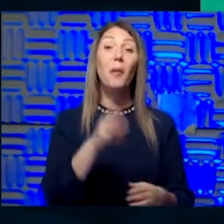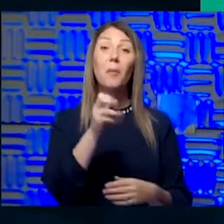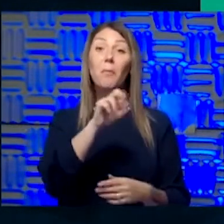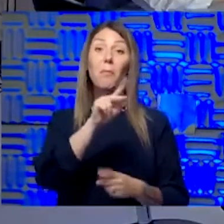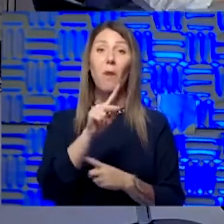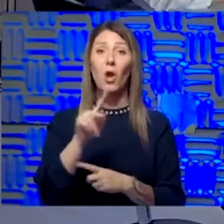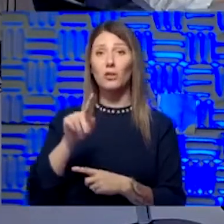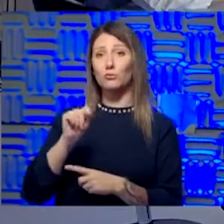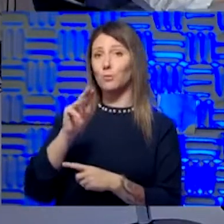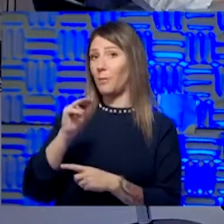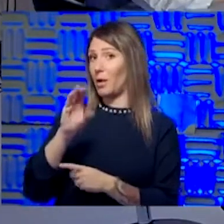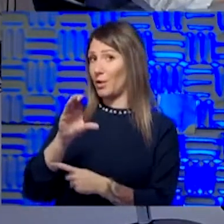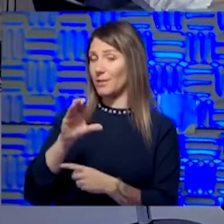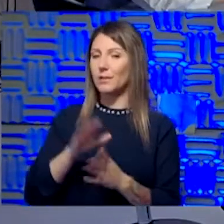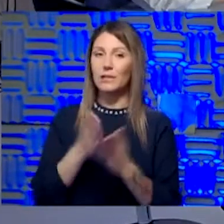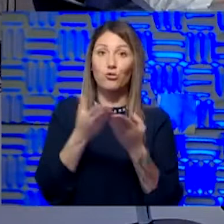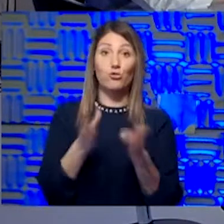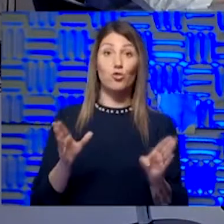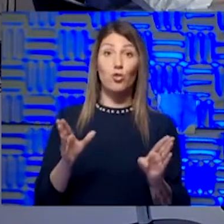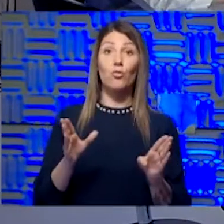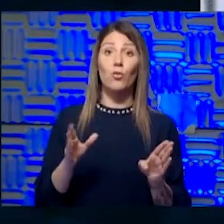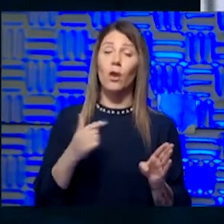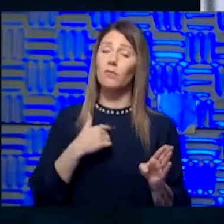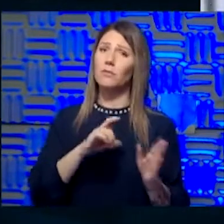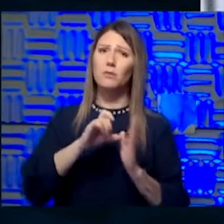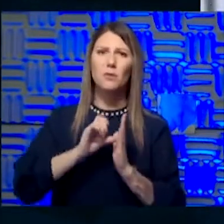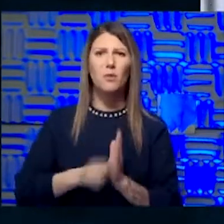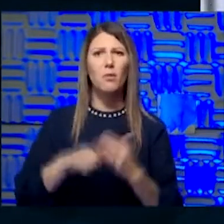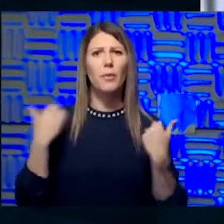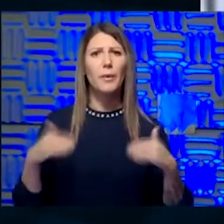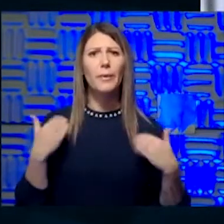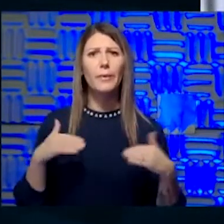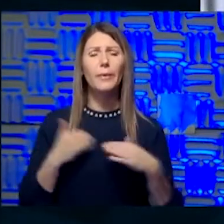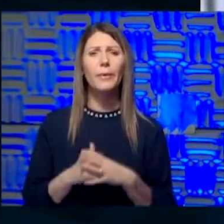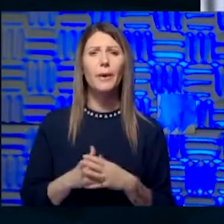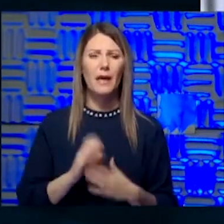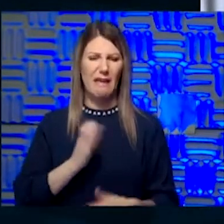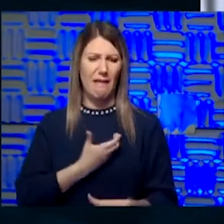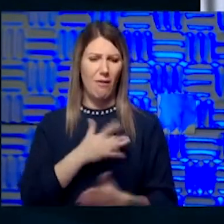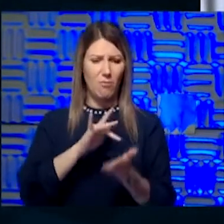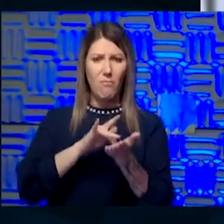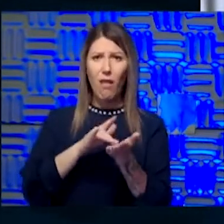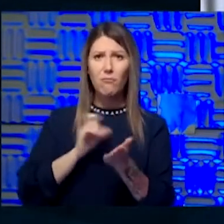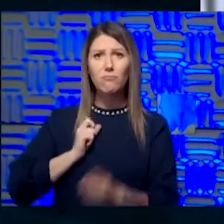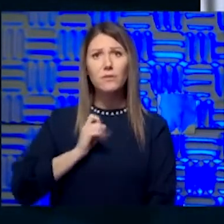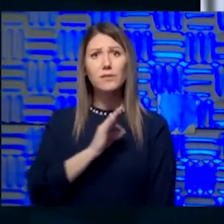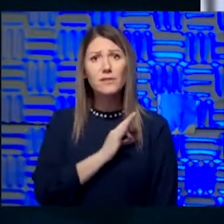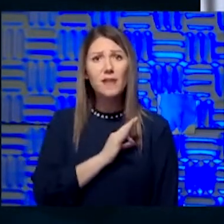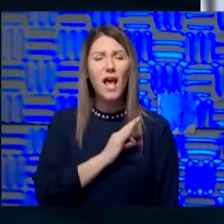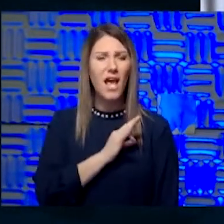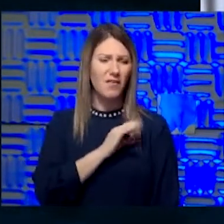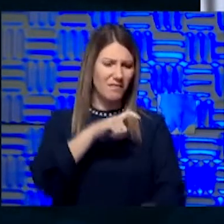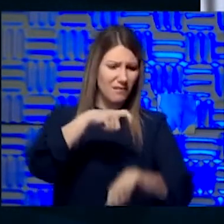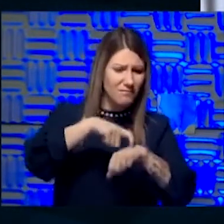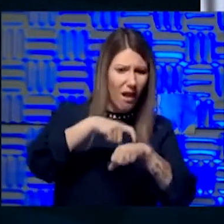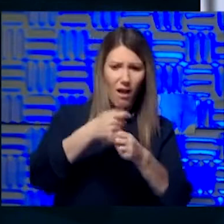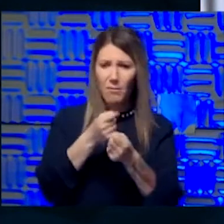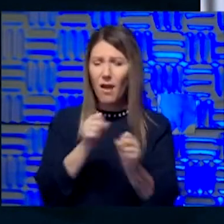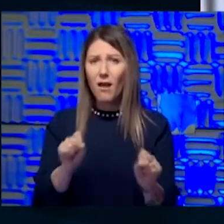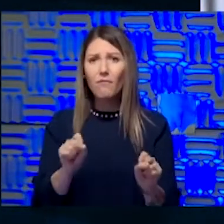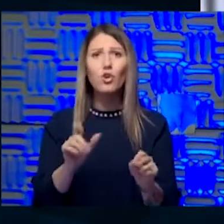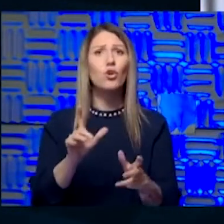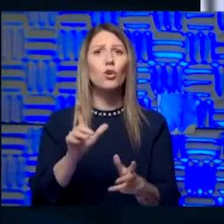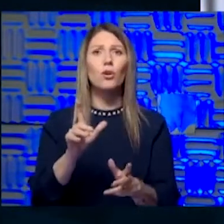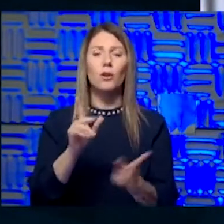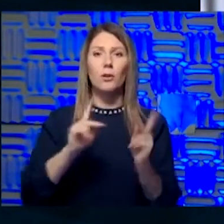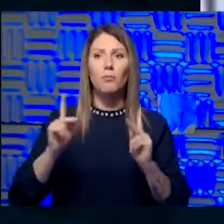at Truman. I would just say in a general way that I've been so impressed with our medical staff, the time and effort that people have